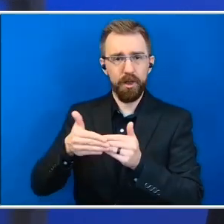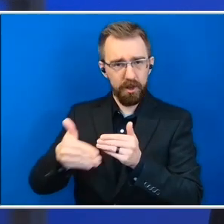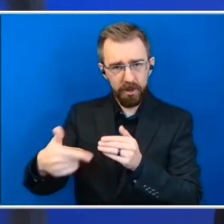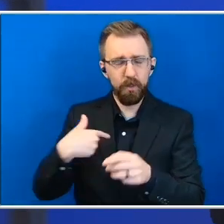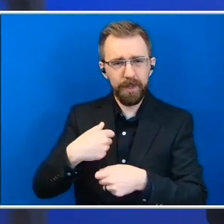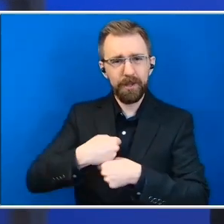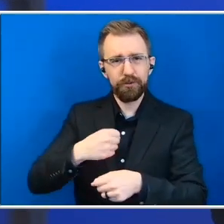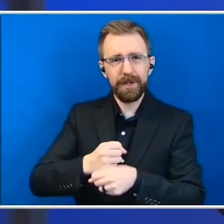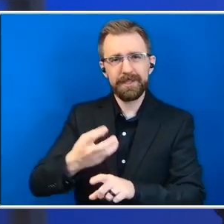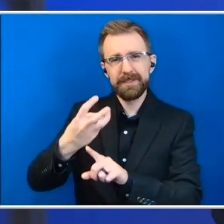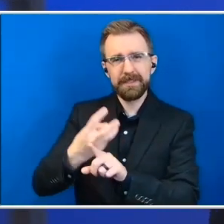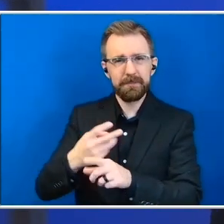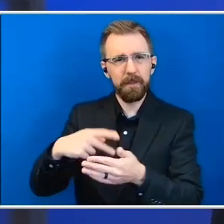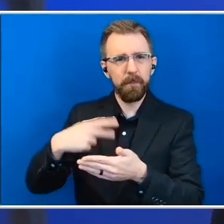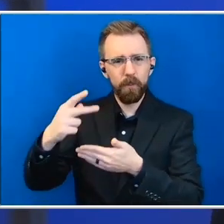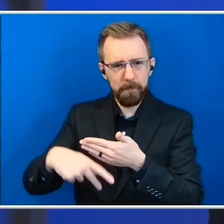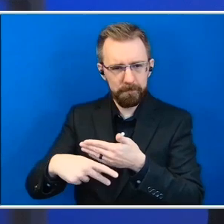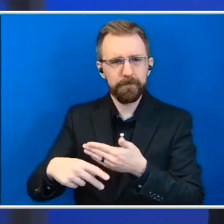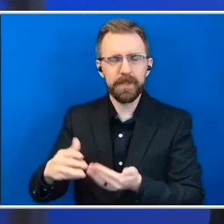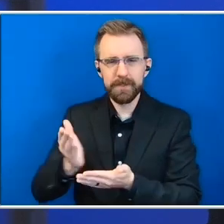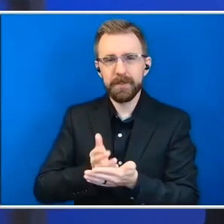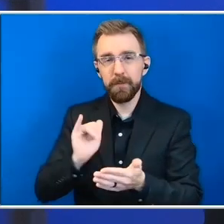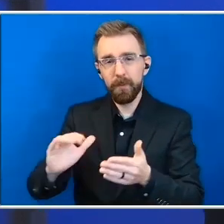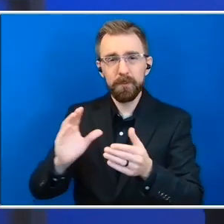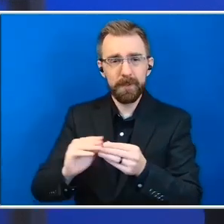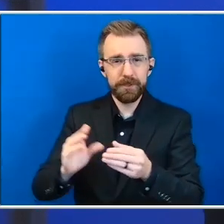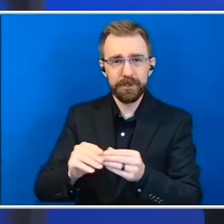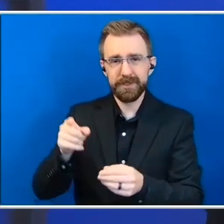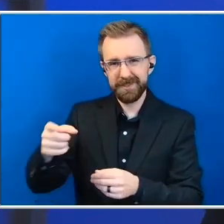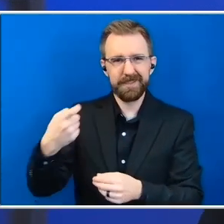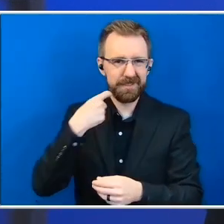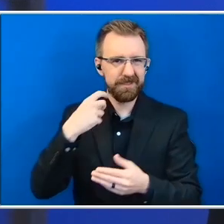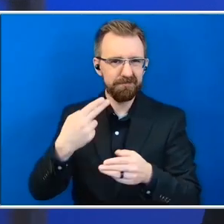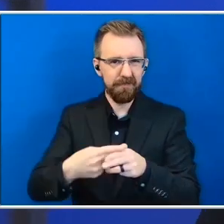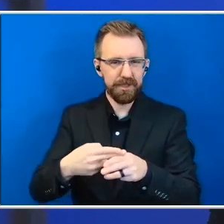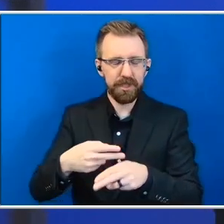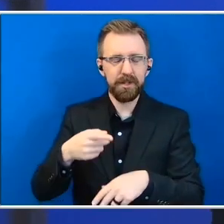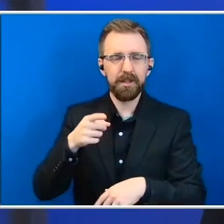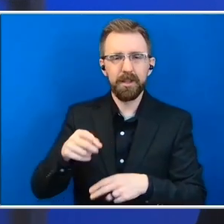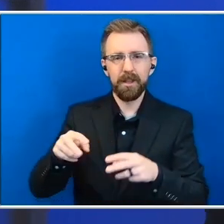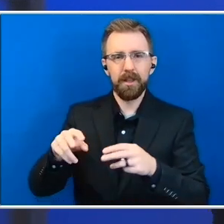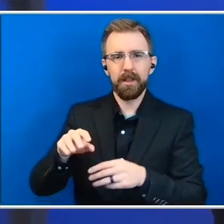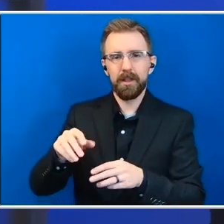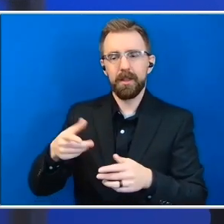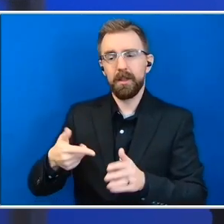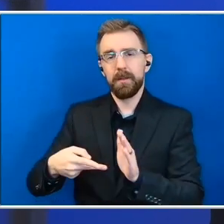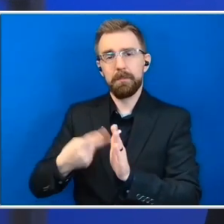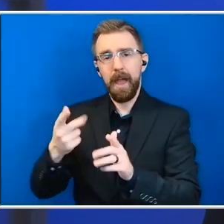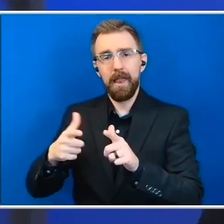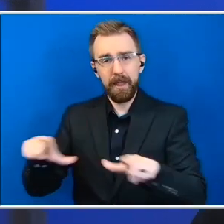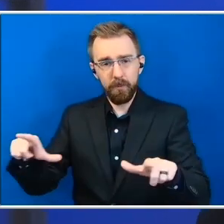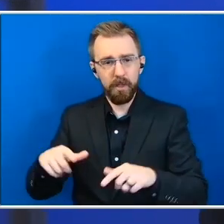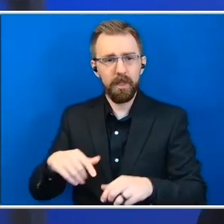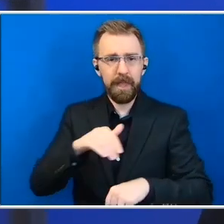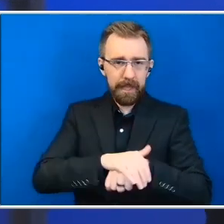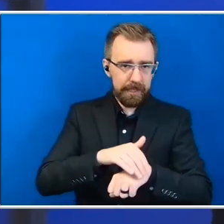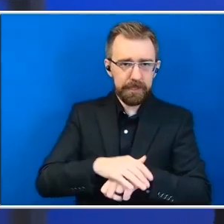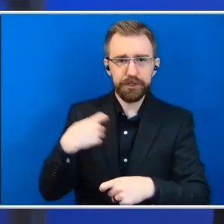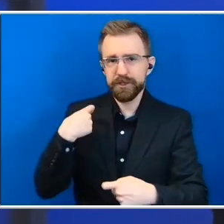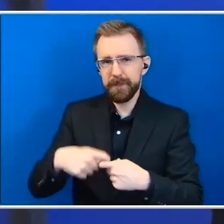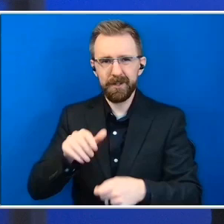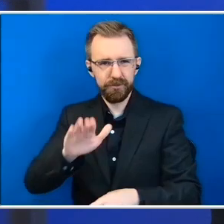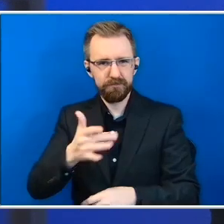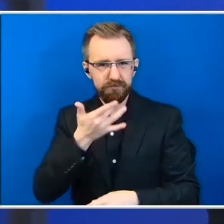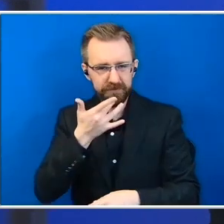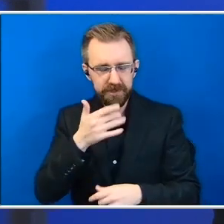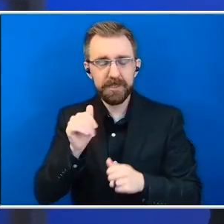program. Some of those messages Carlos has talked about, basically bilingual, English or Spanish, depending on your preference, and you can interact with the